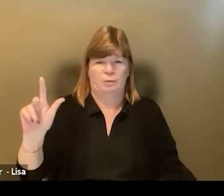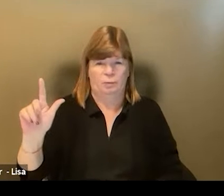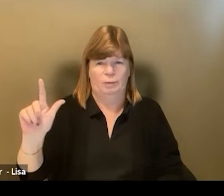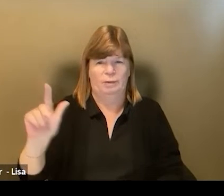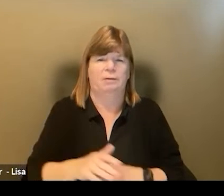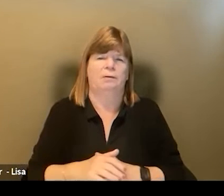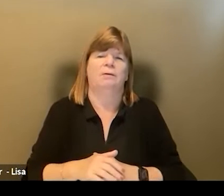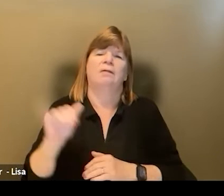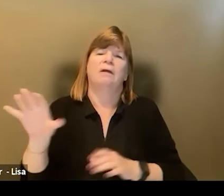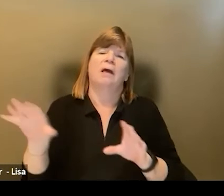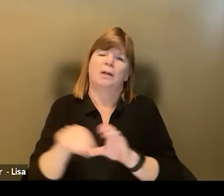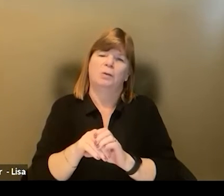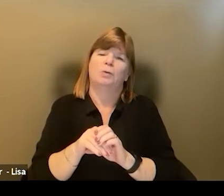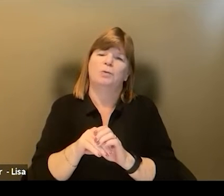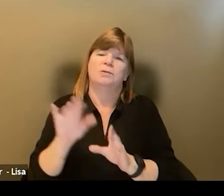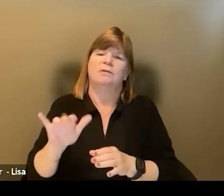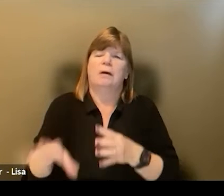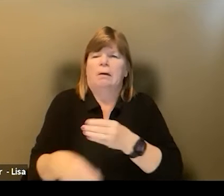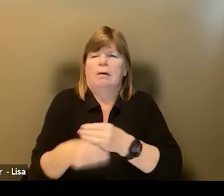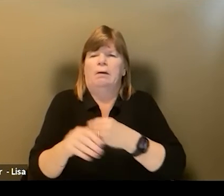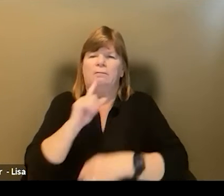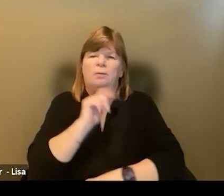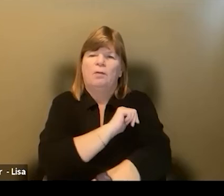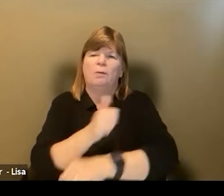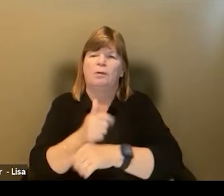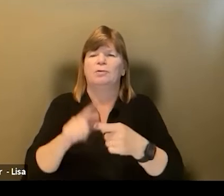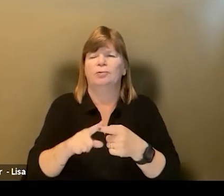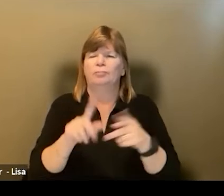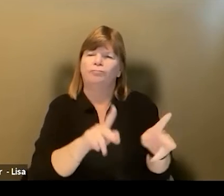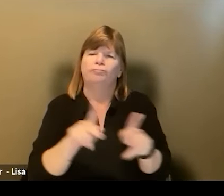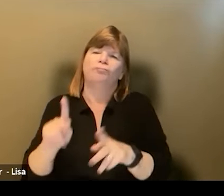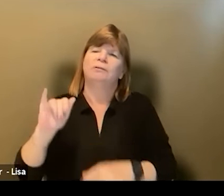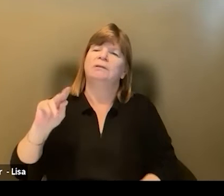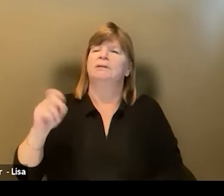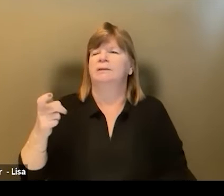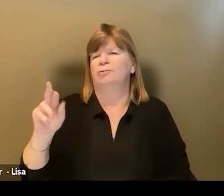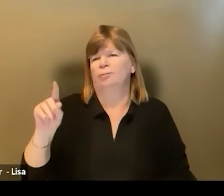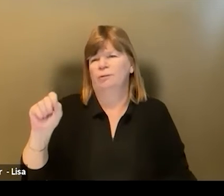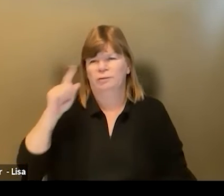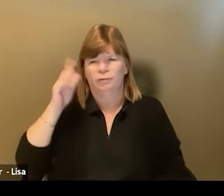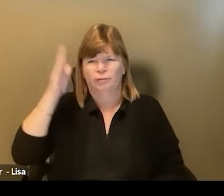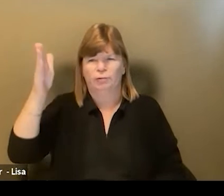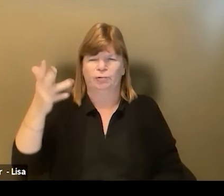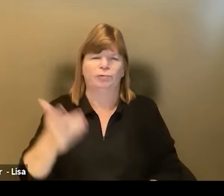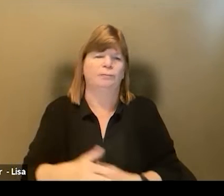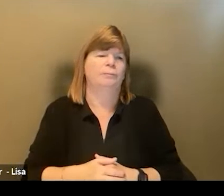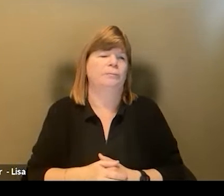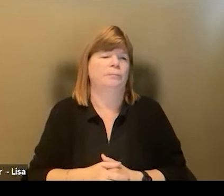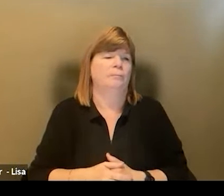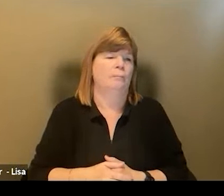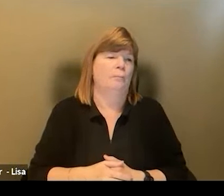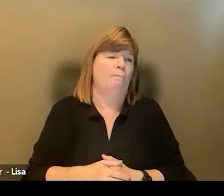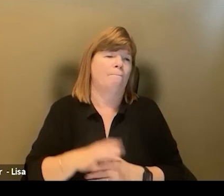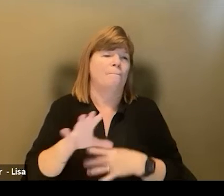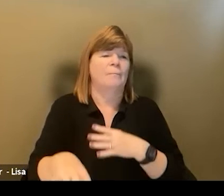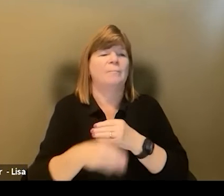2023. And it also includes the addition of the permissive authority to index rates in the future as the fiscal situation allows.